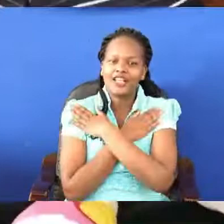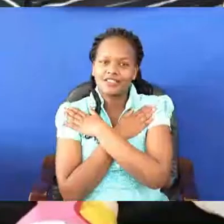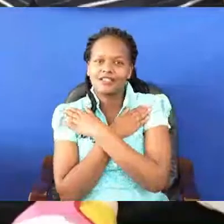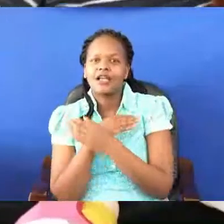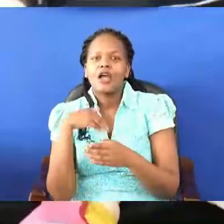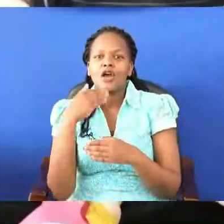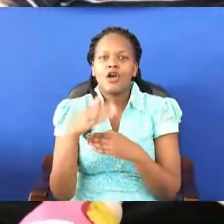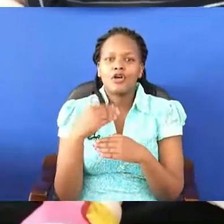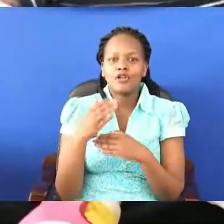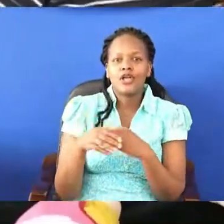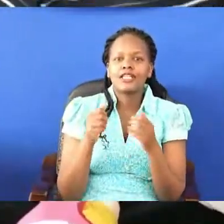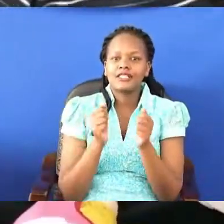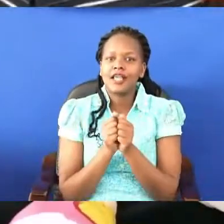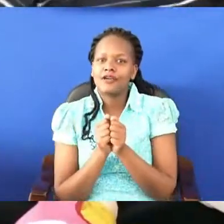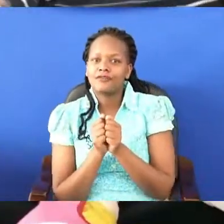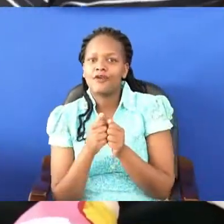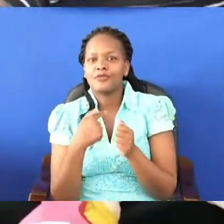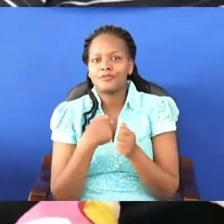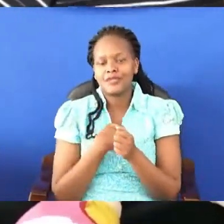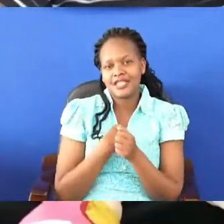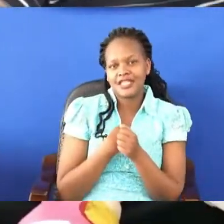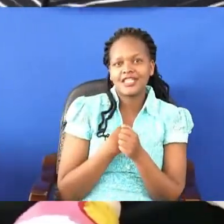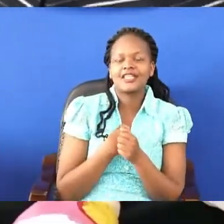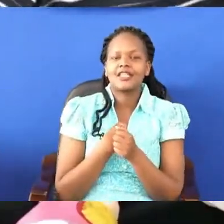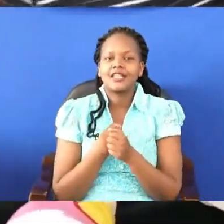best friend.